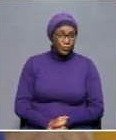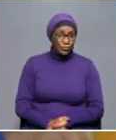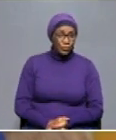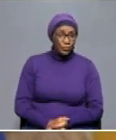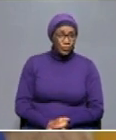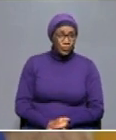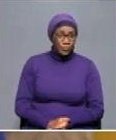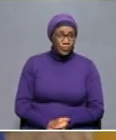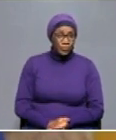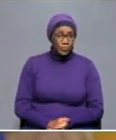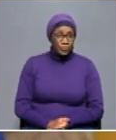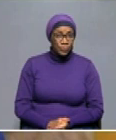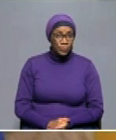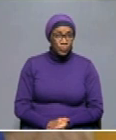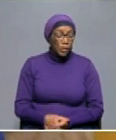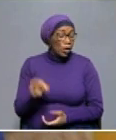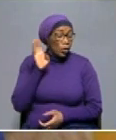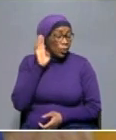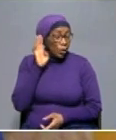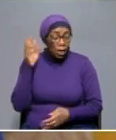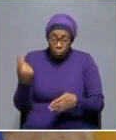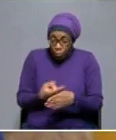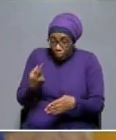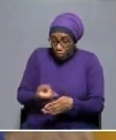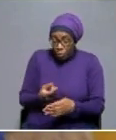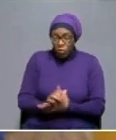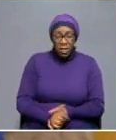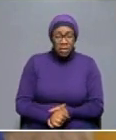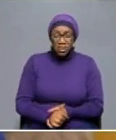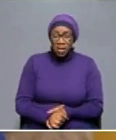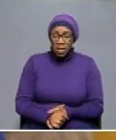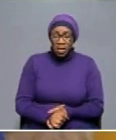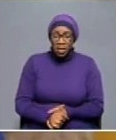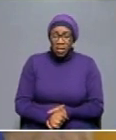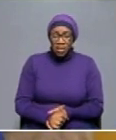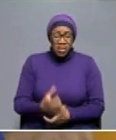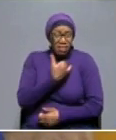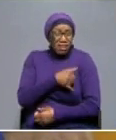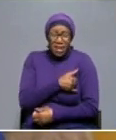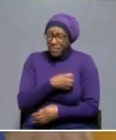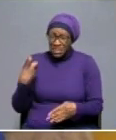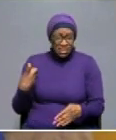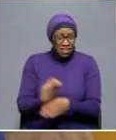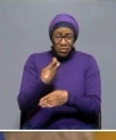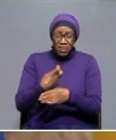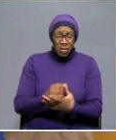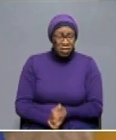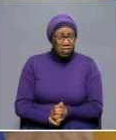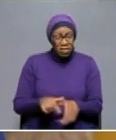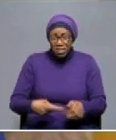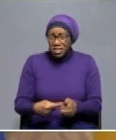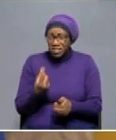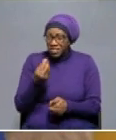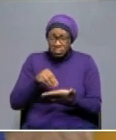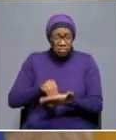are, you can hear it all the time on social media and everywhere, people are suffering at the moment, and some assistance